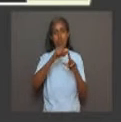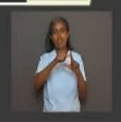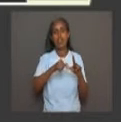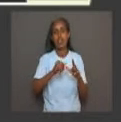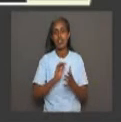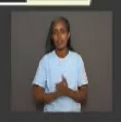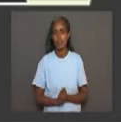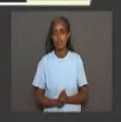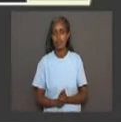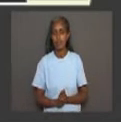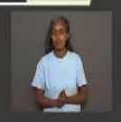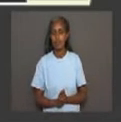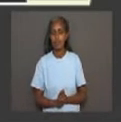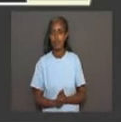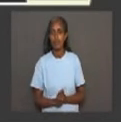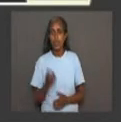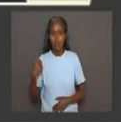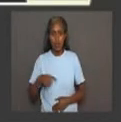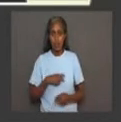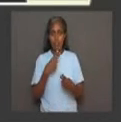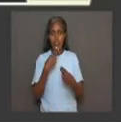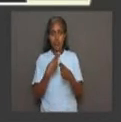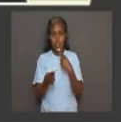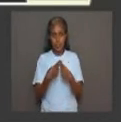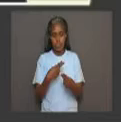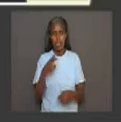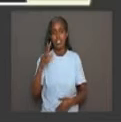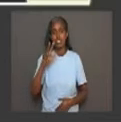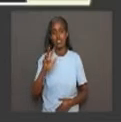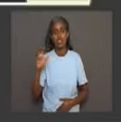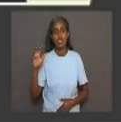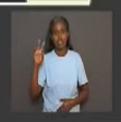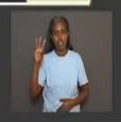angle. We multiply